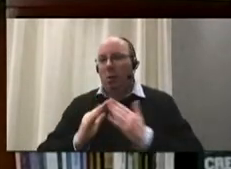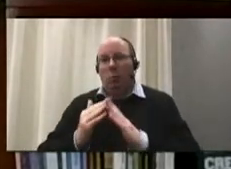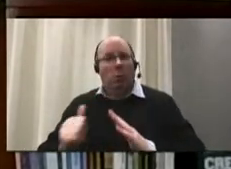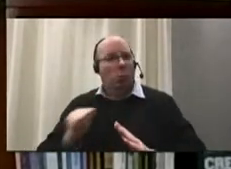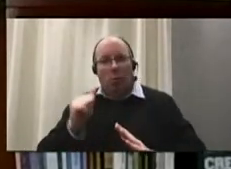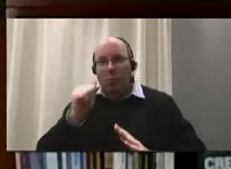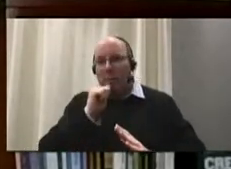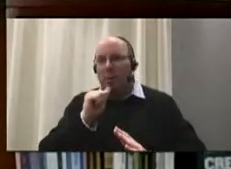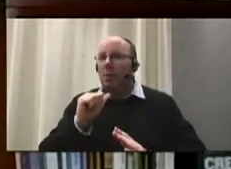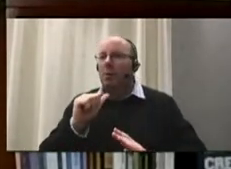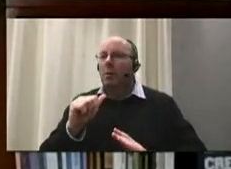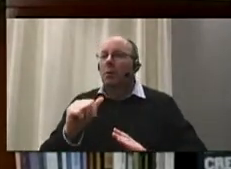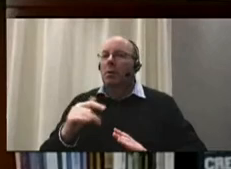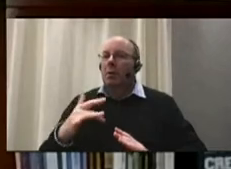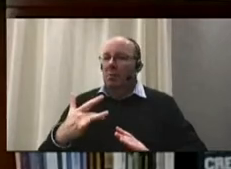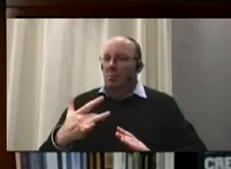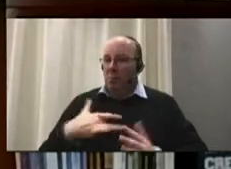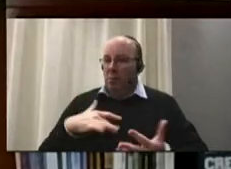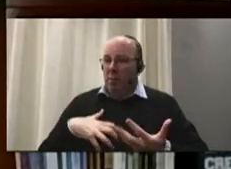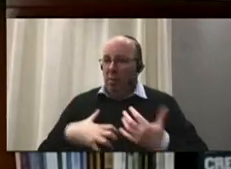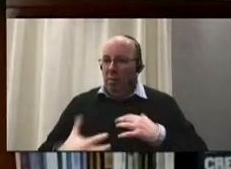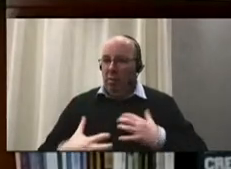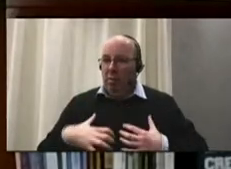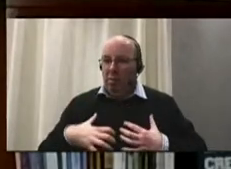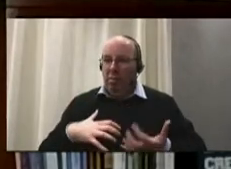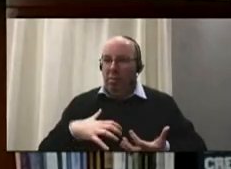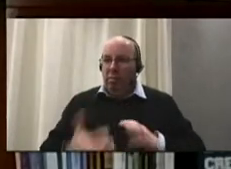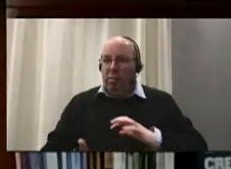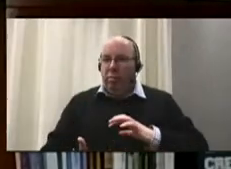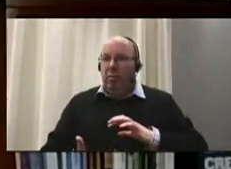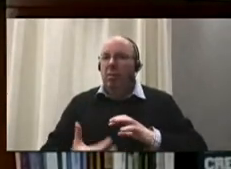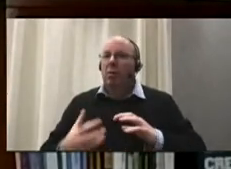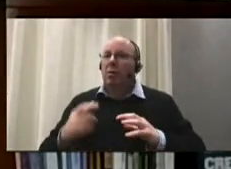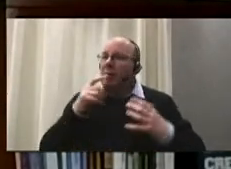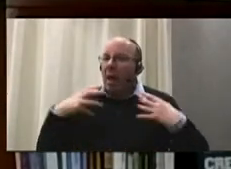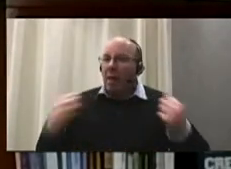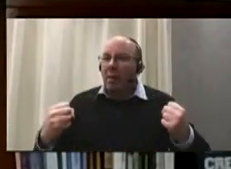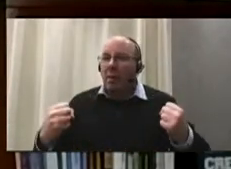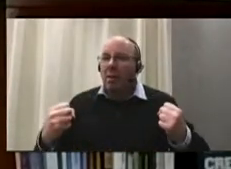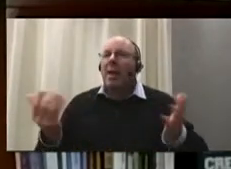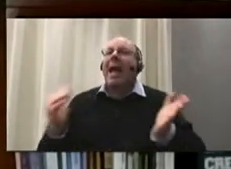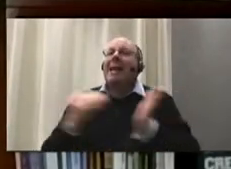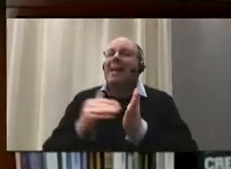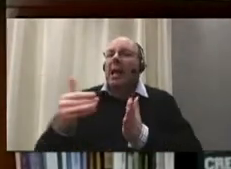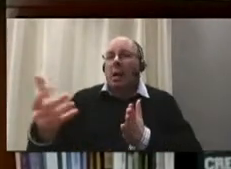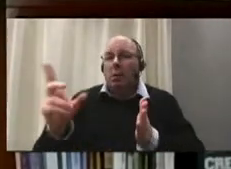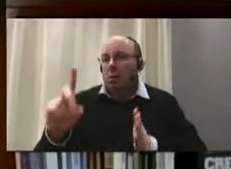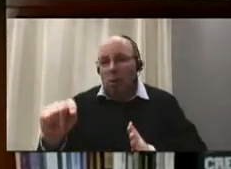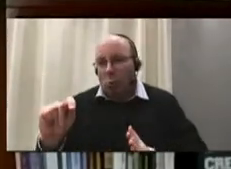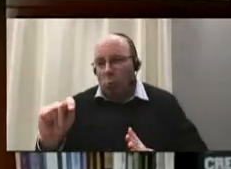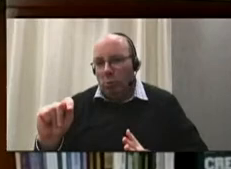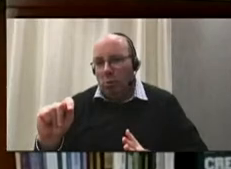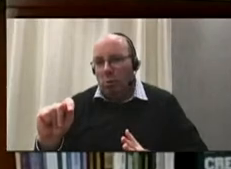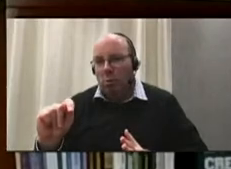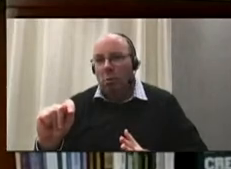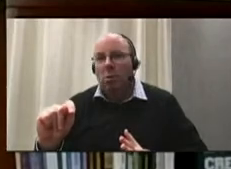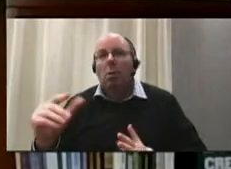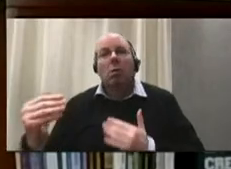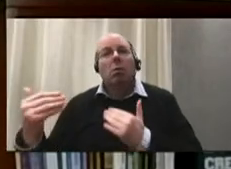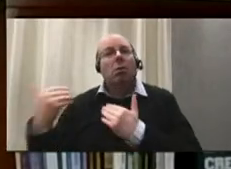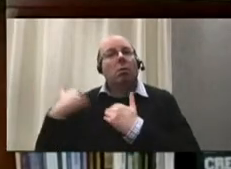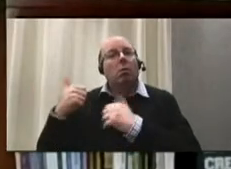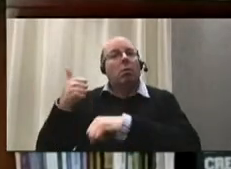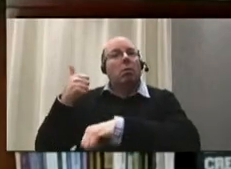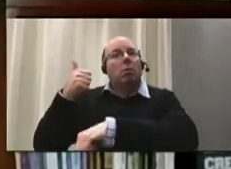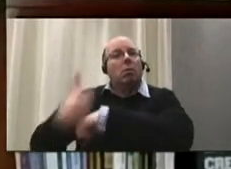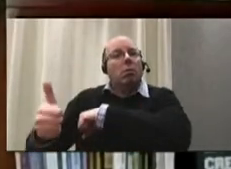emotionally, and we don't want the circumstance repeated. And then how does accountability fit into this? And then how does repair fit into